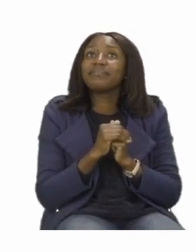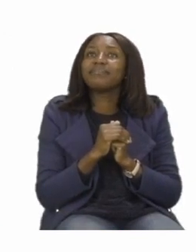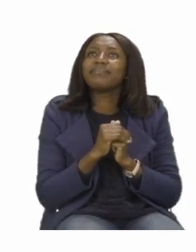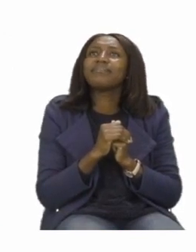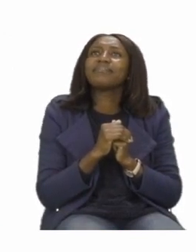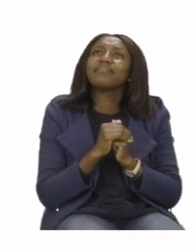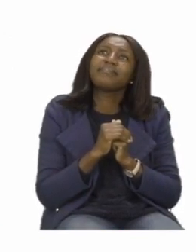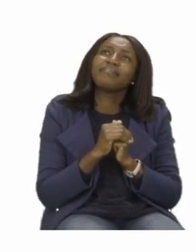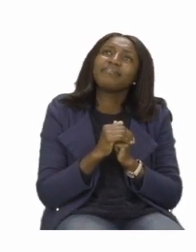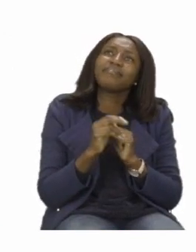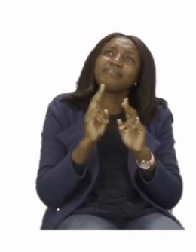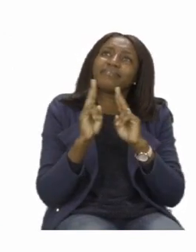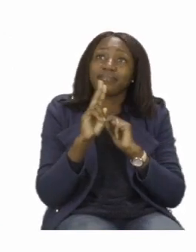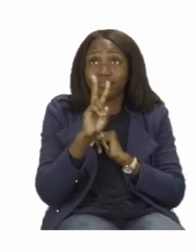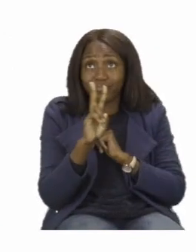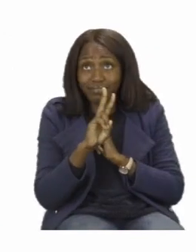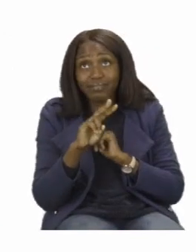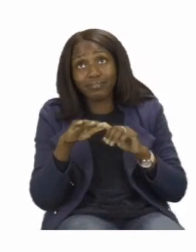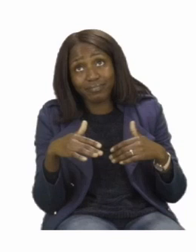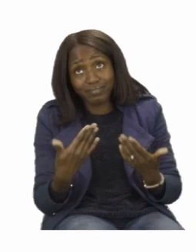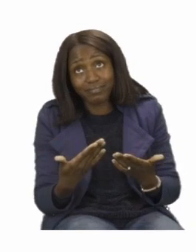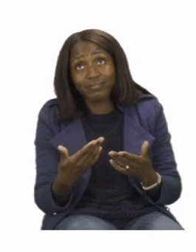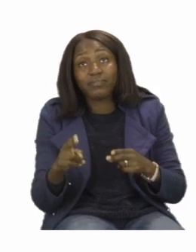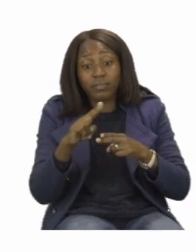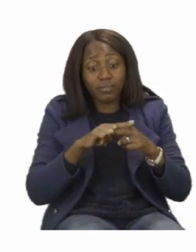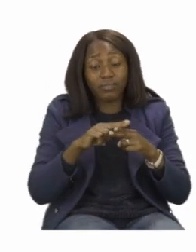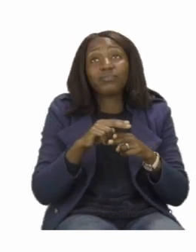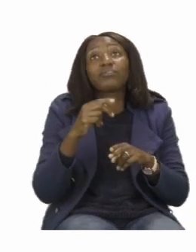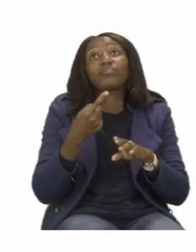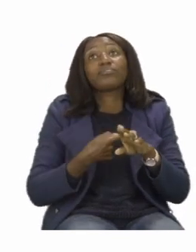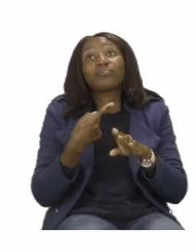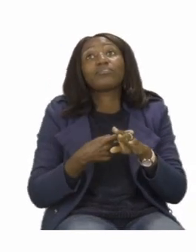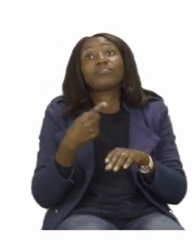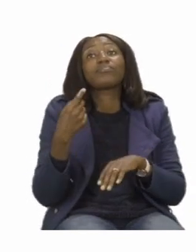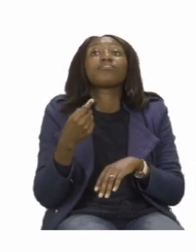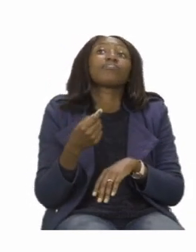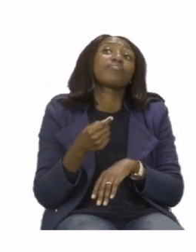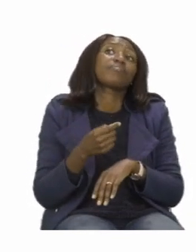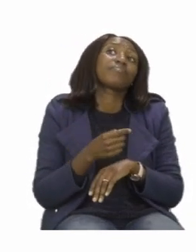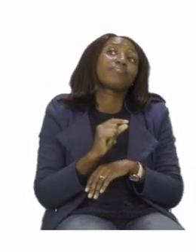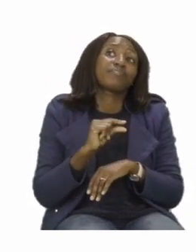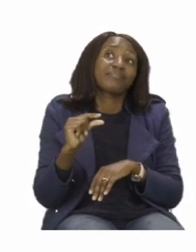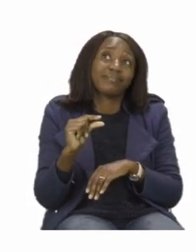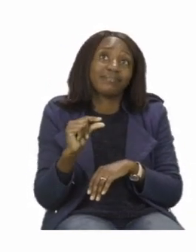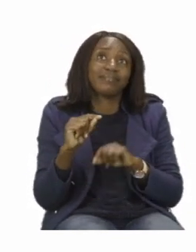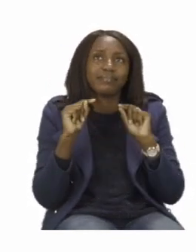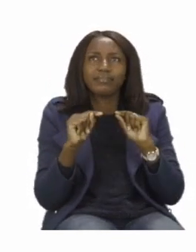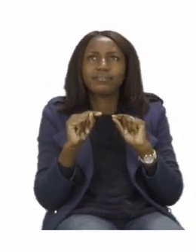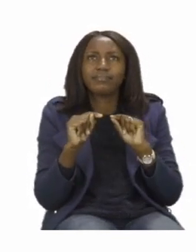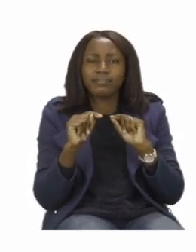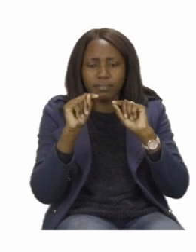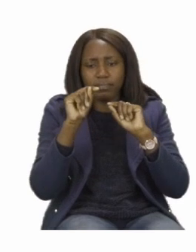to be doing vocabulary and sight words. It's going to be our job first to find the following words in the